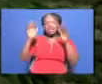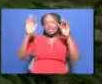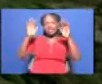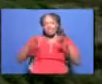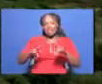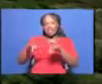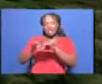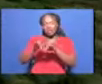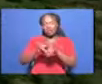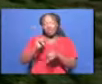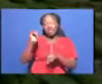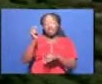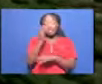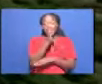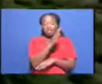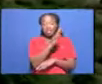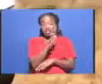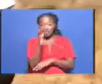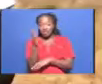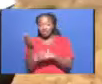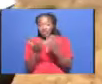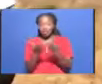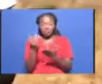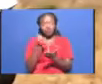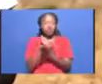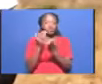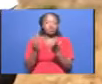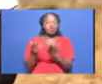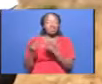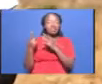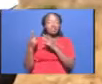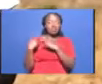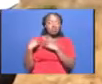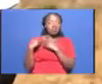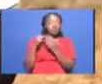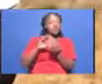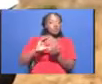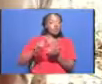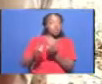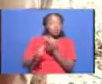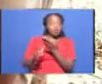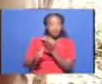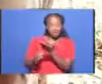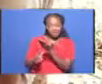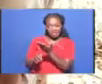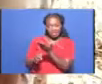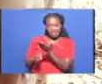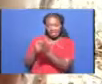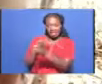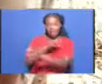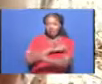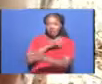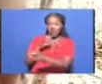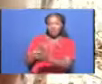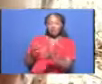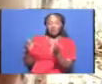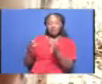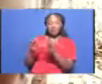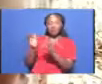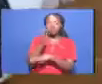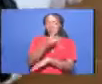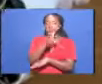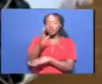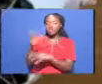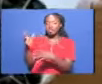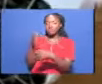to Kenya's Forest Service officer in charge of Tana River County, Simon Guyo, empowering community forest